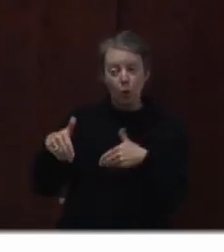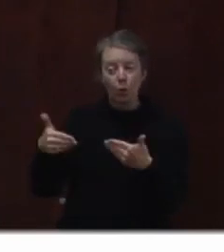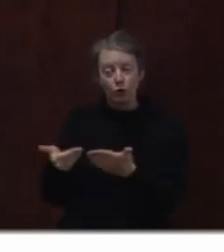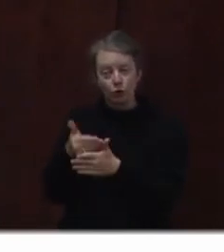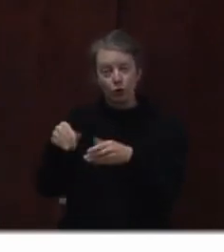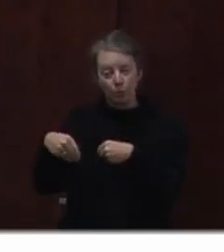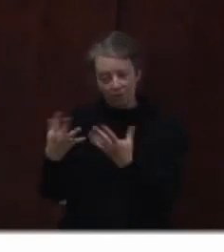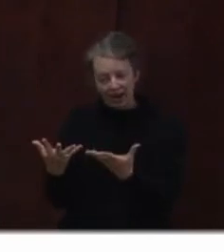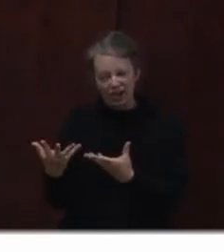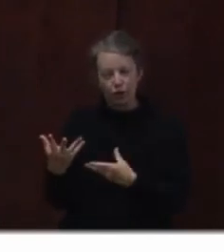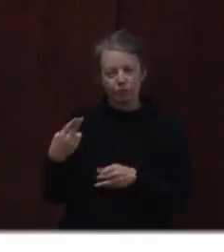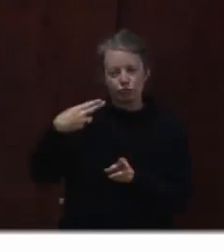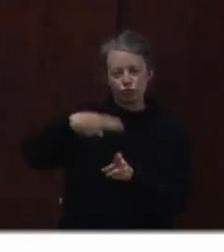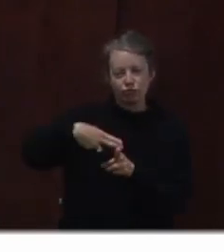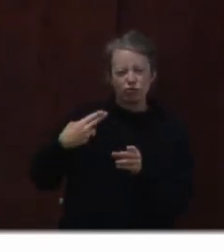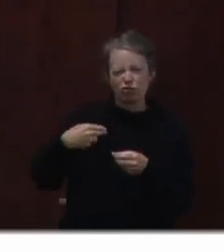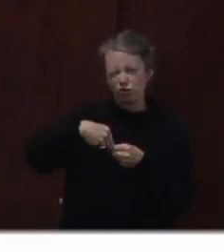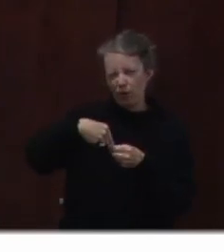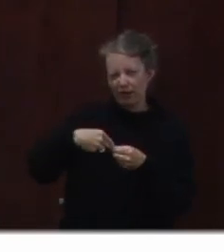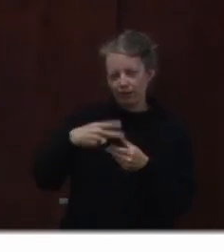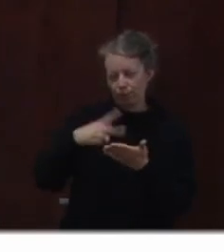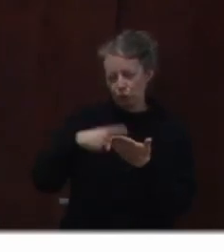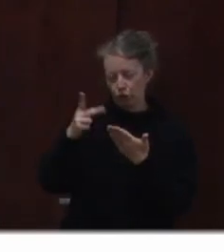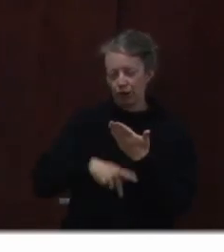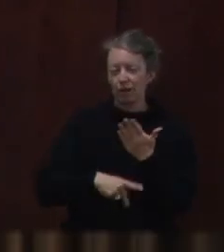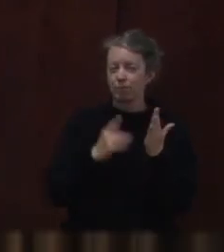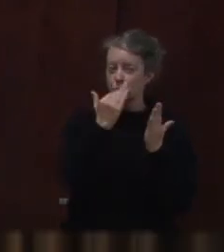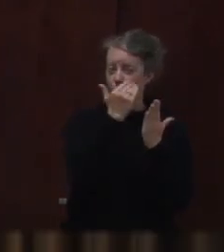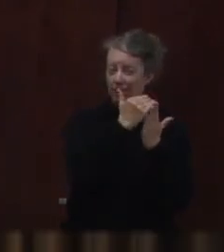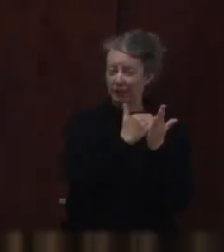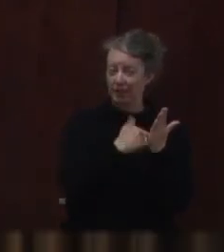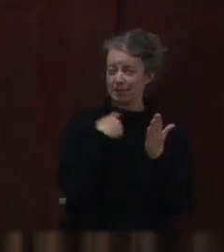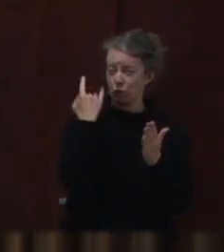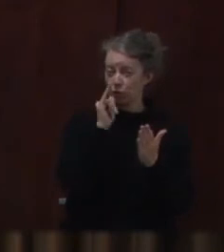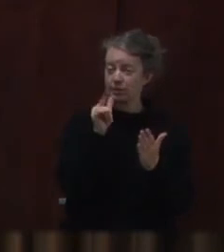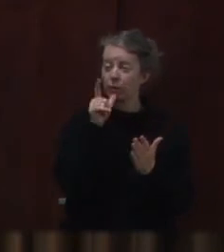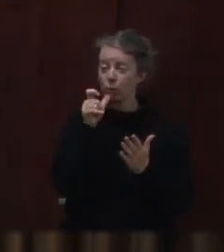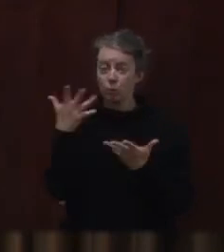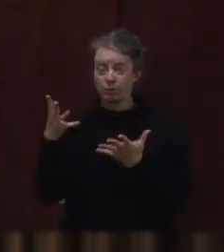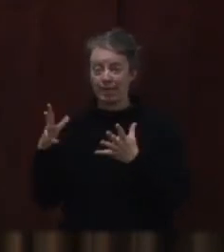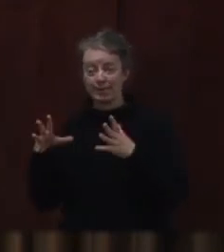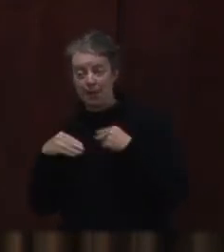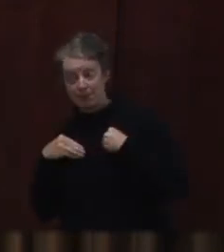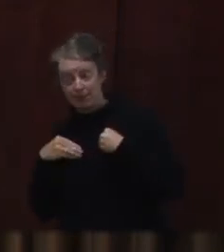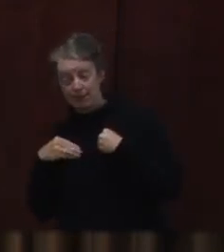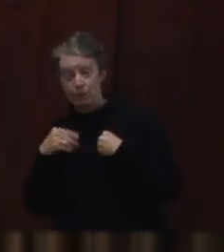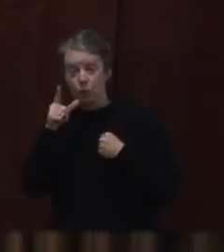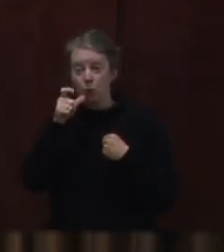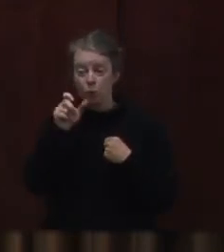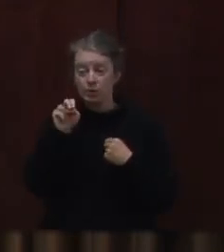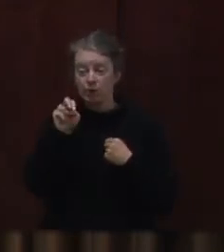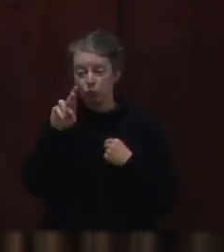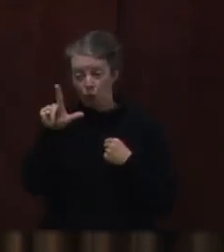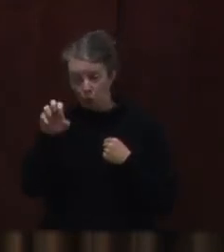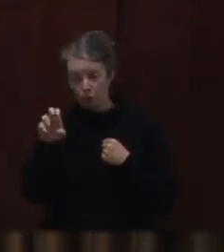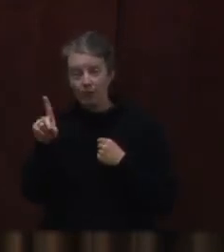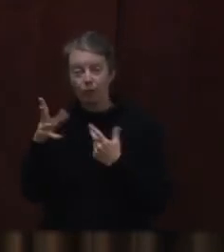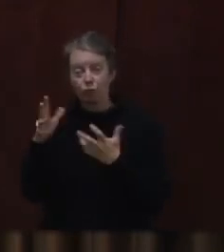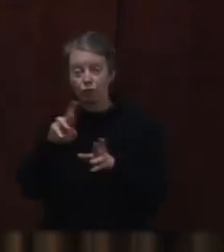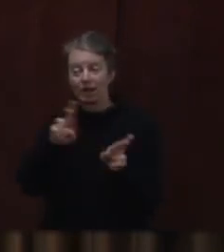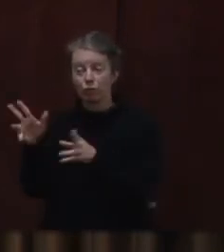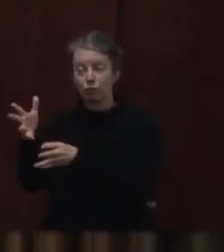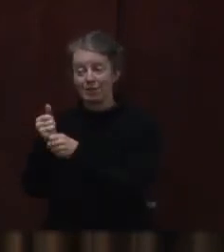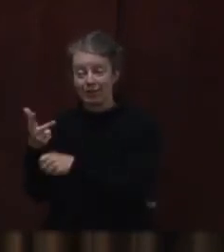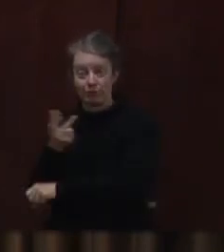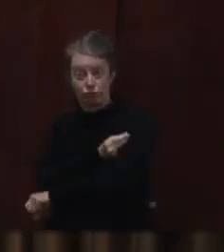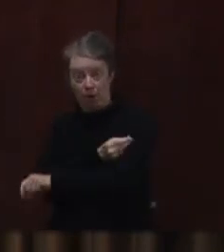be, it's sort of, the list is set up in who's been accepted and enrolled and can receive allocation versus folks